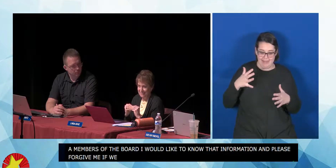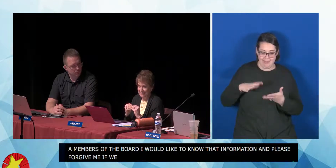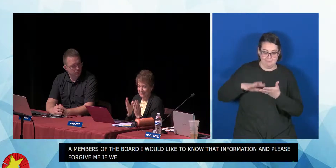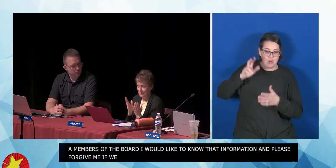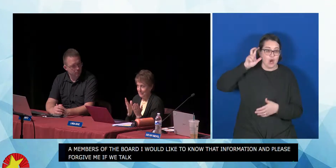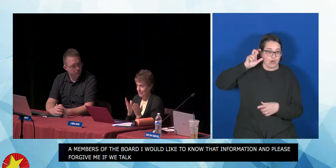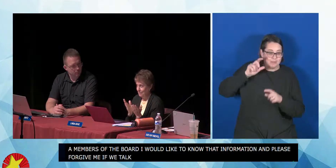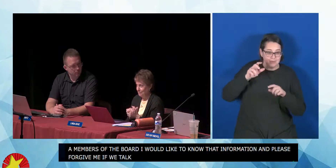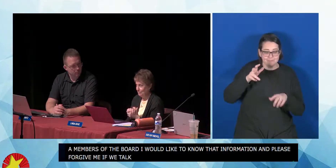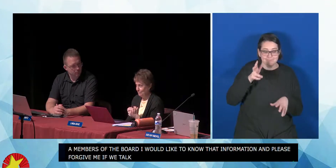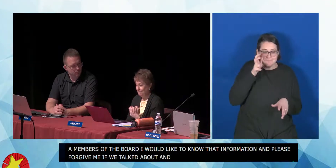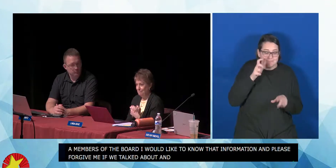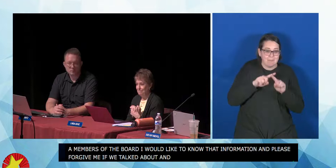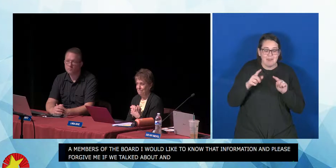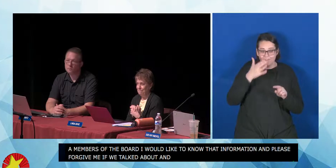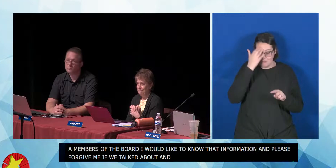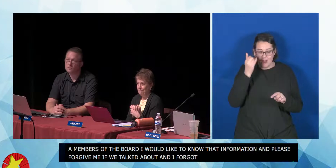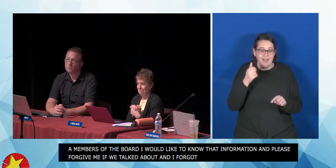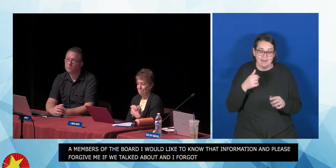meetings.